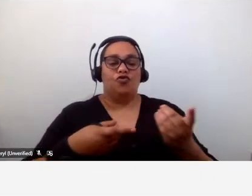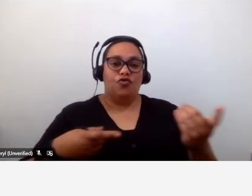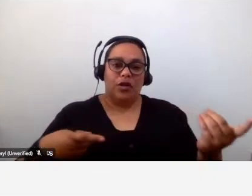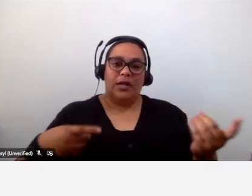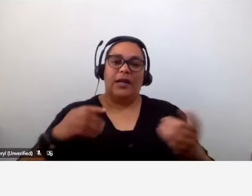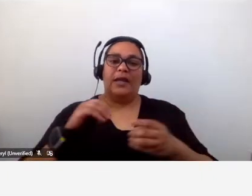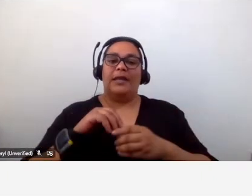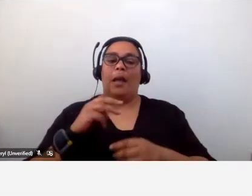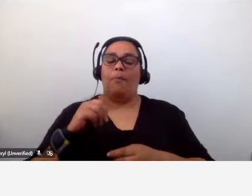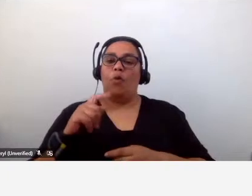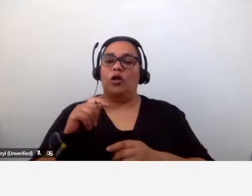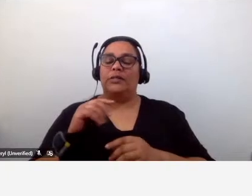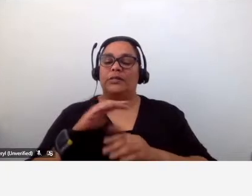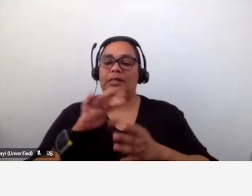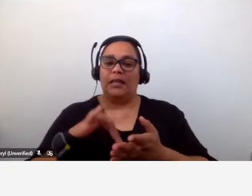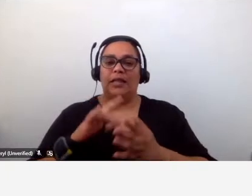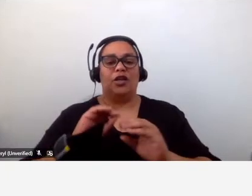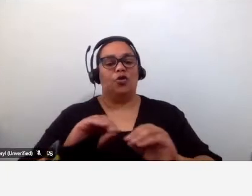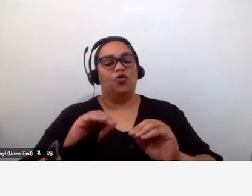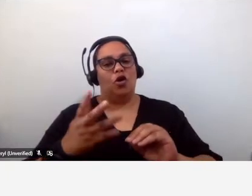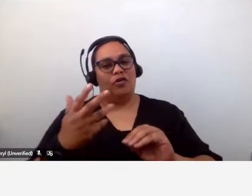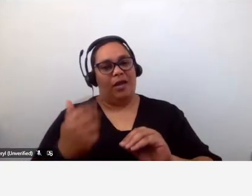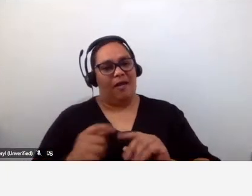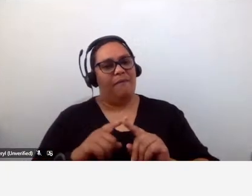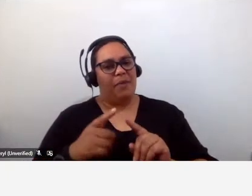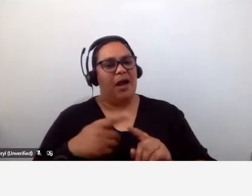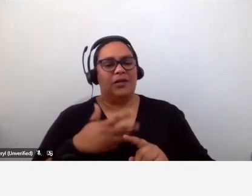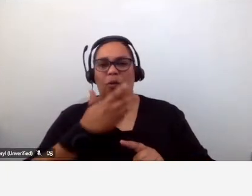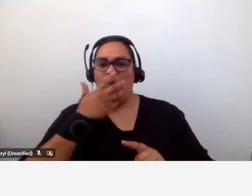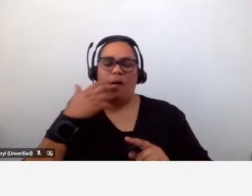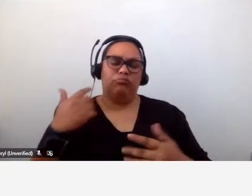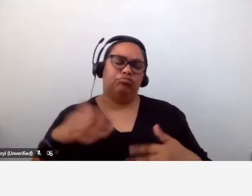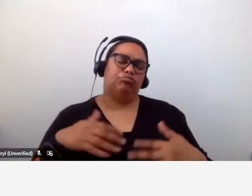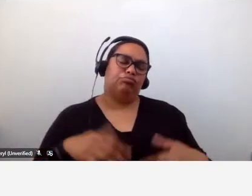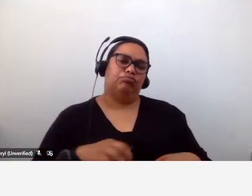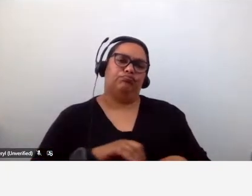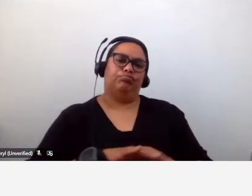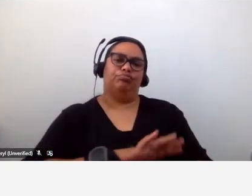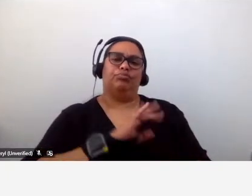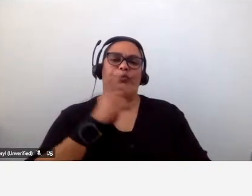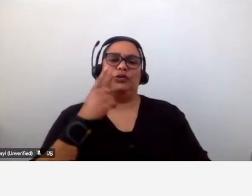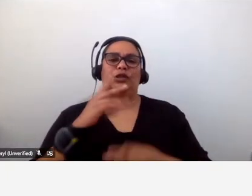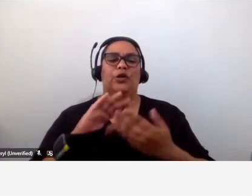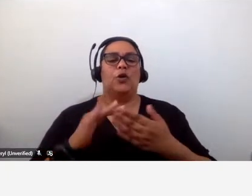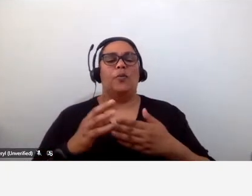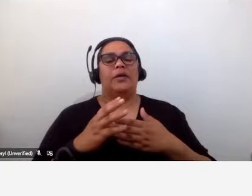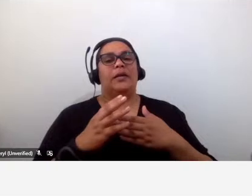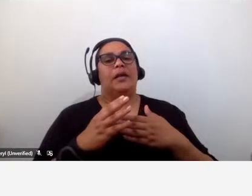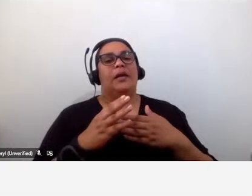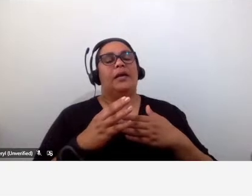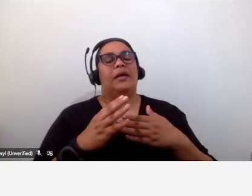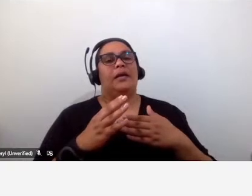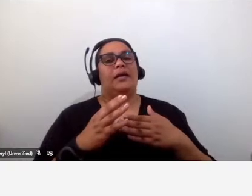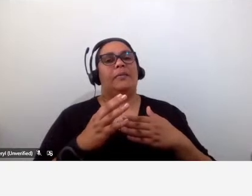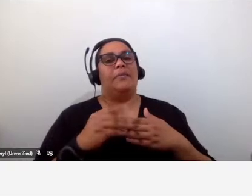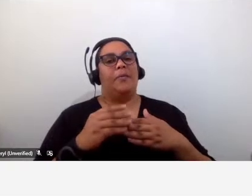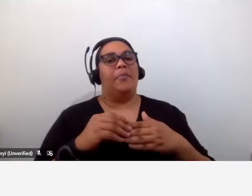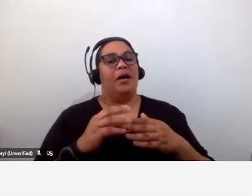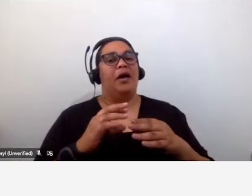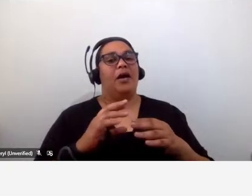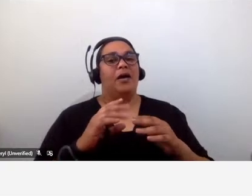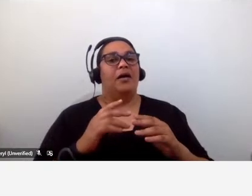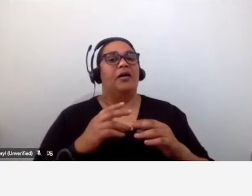mod center. He's coaching in our mod center. And it was heartwarming to see that a community member can so positively respond to this, but